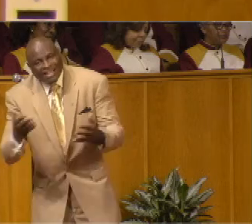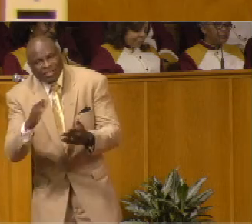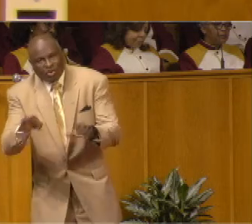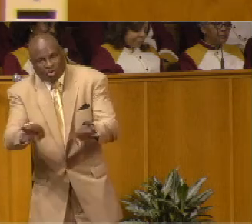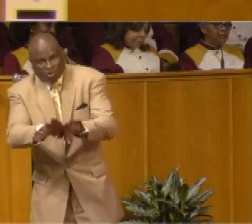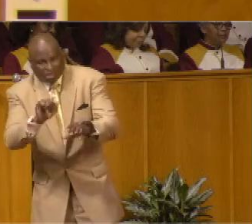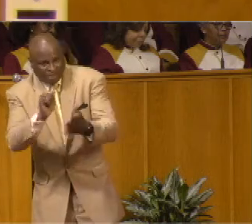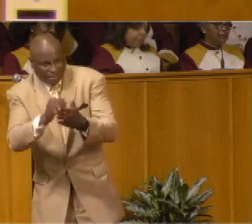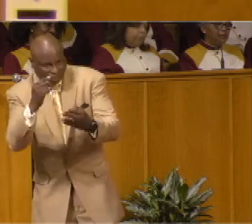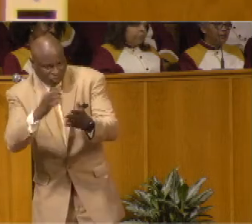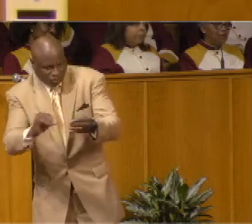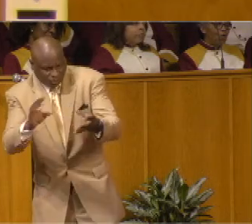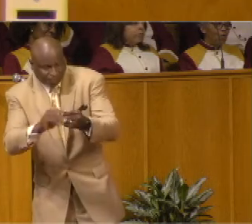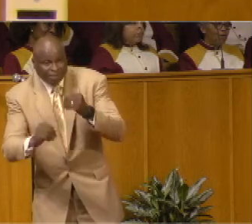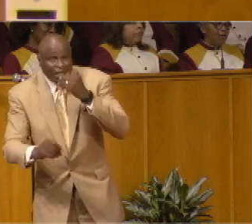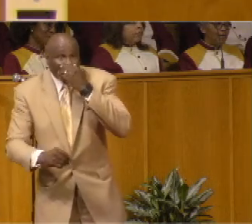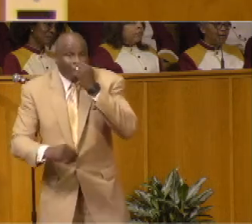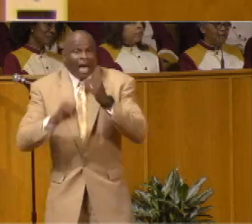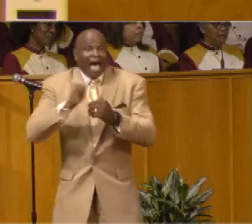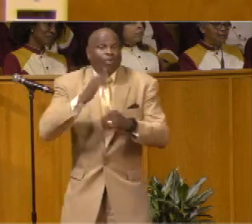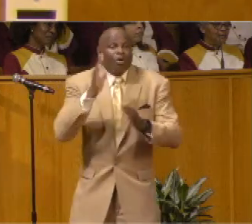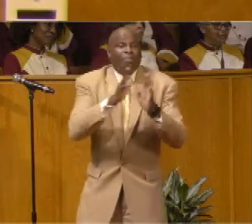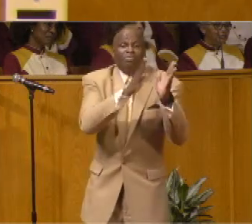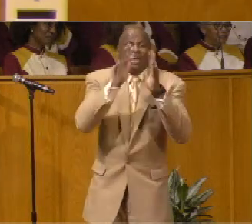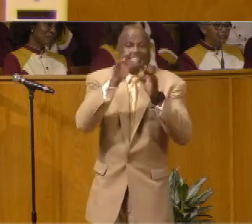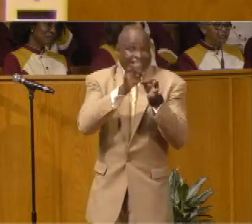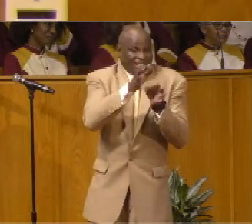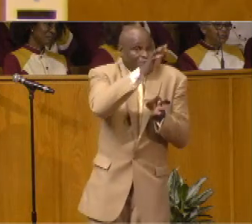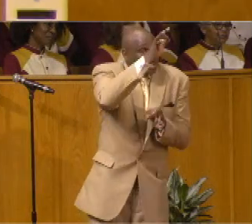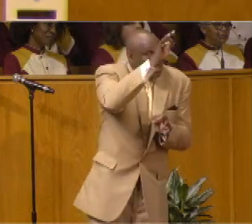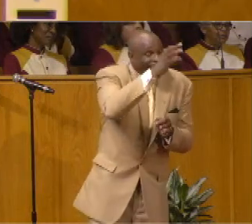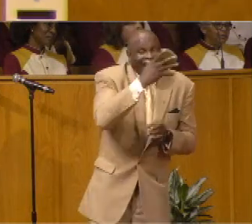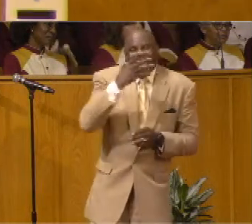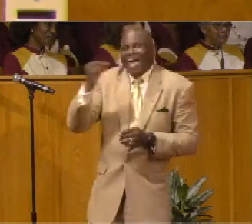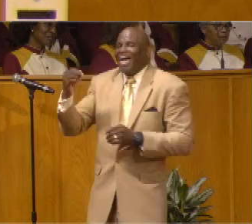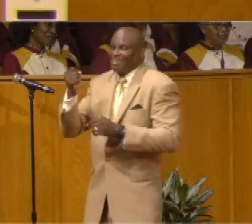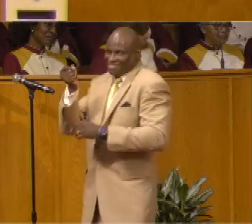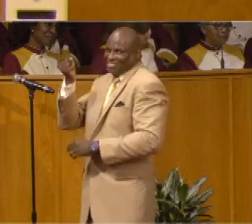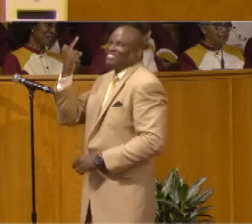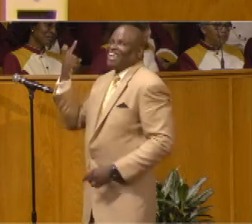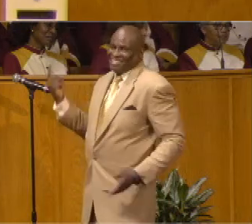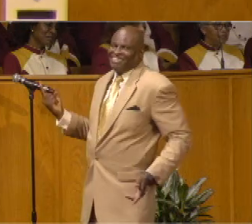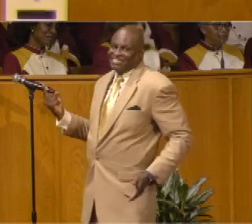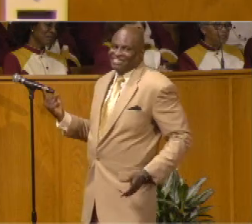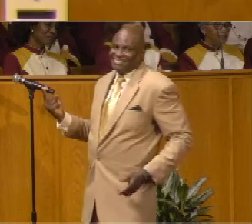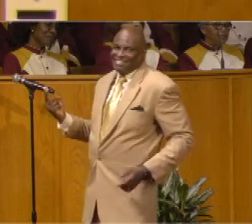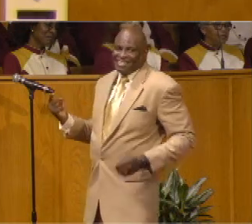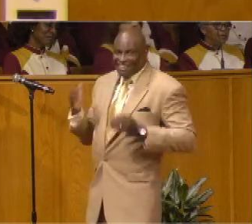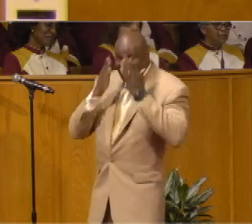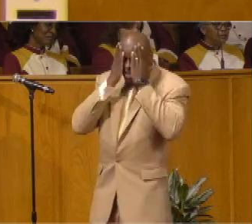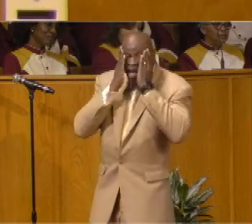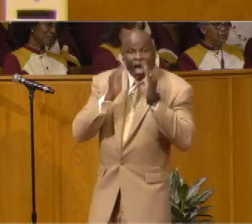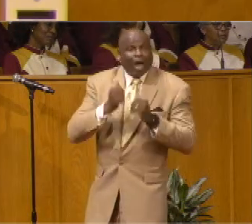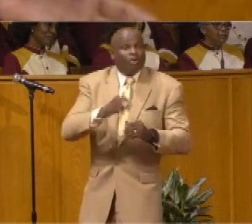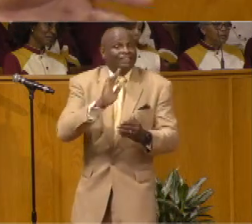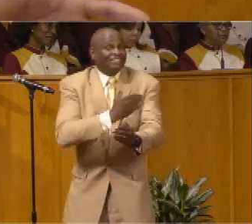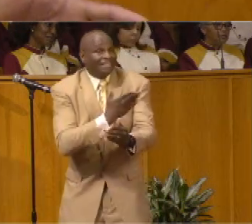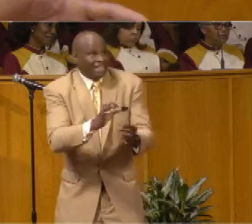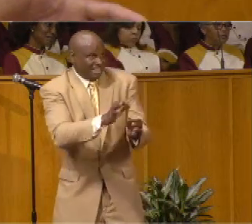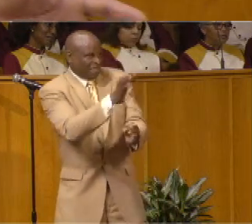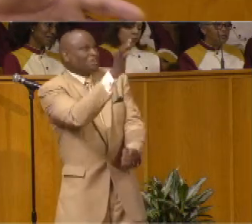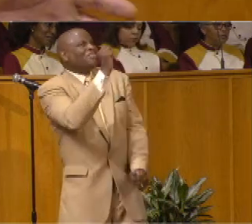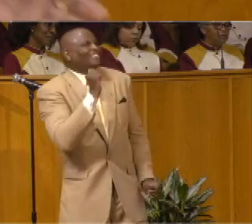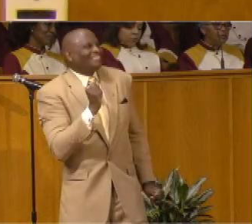conclusion of the matter. He says, I will pray in the spirit and in understanding. I will sing in